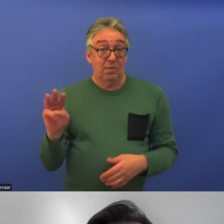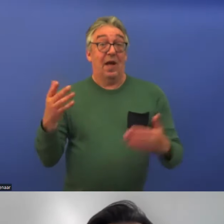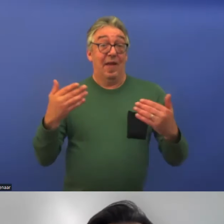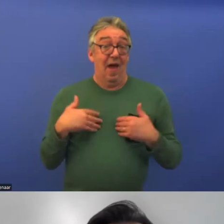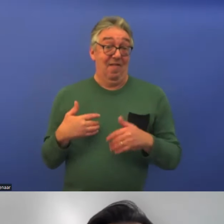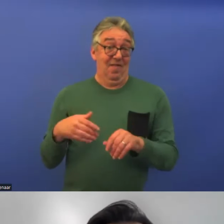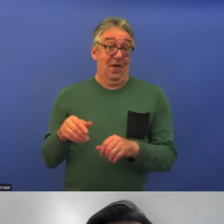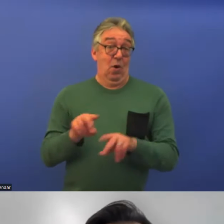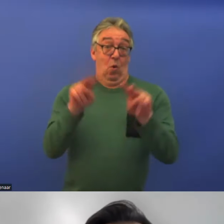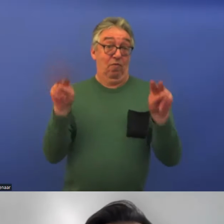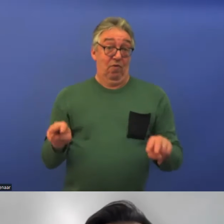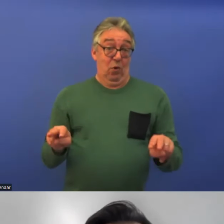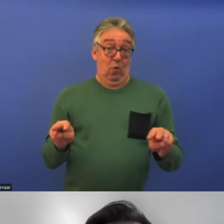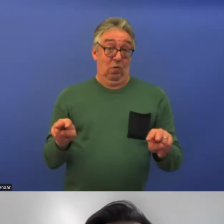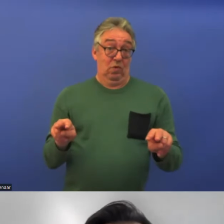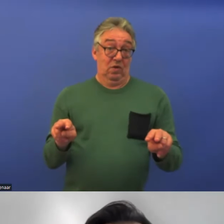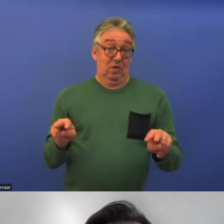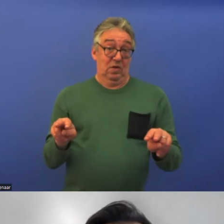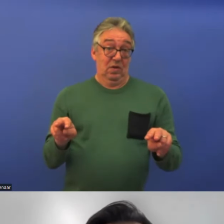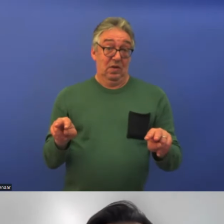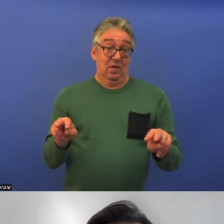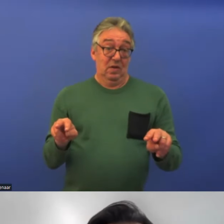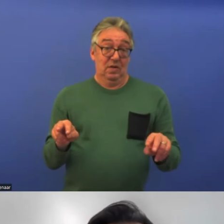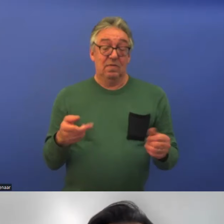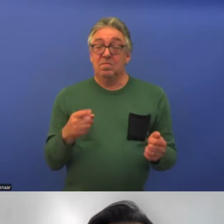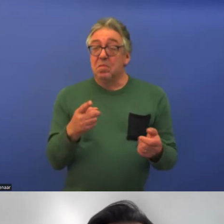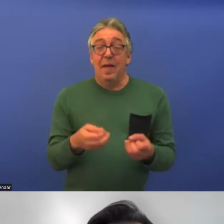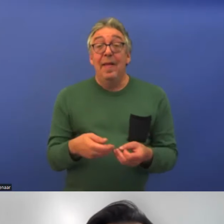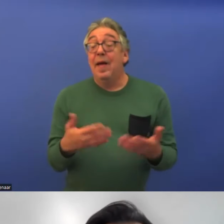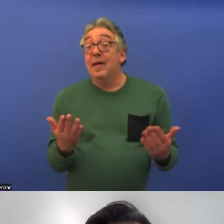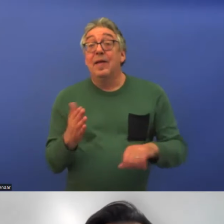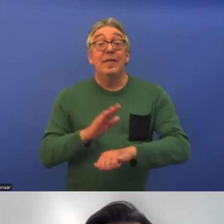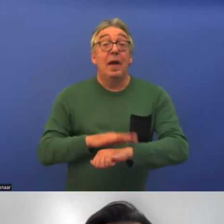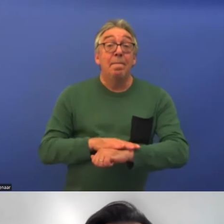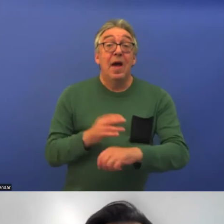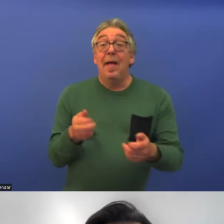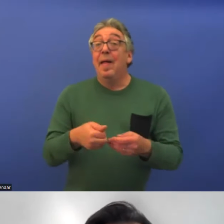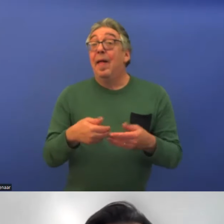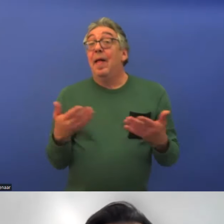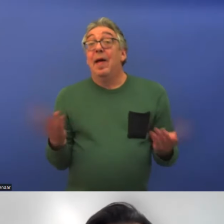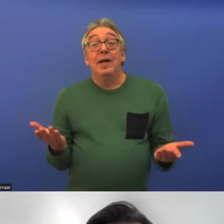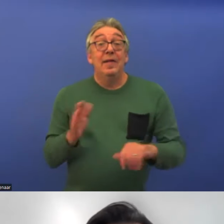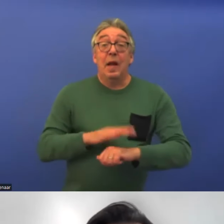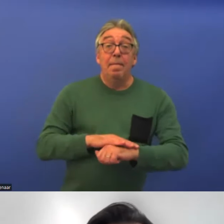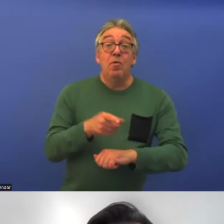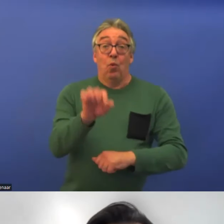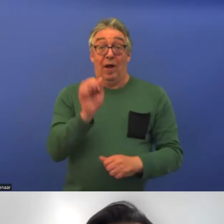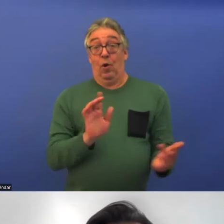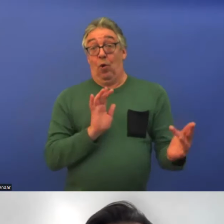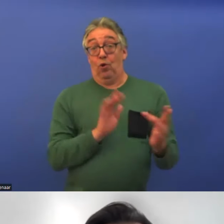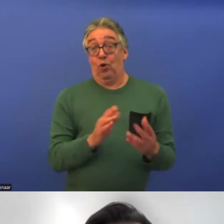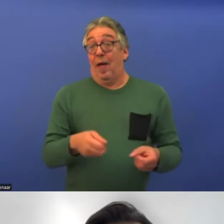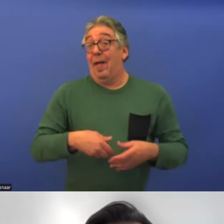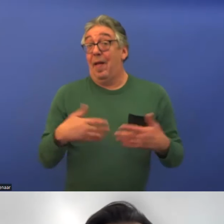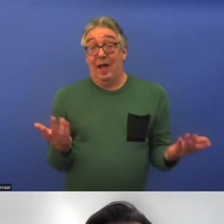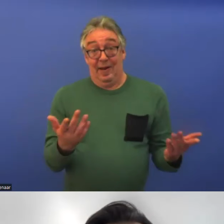find any country of interest at any point of any procedure by any treaty body, then information